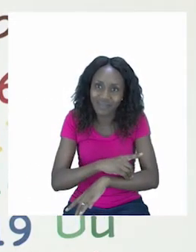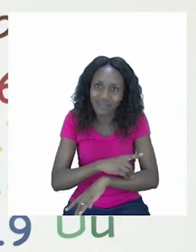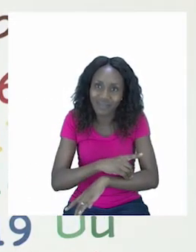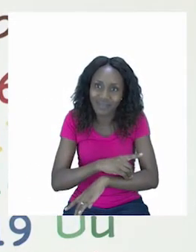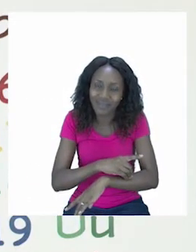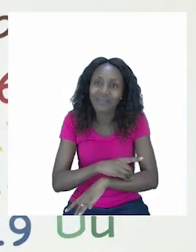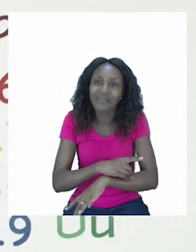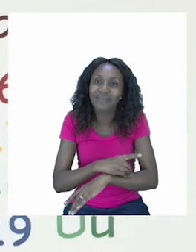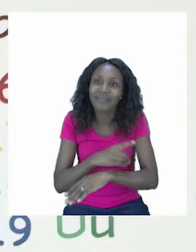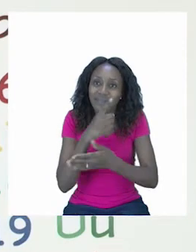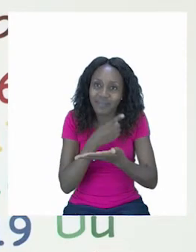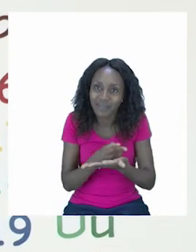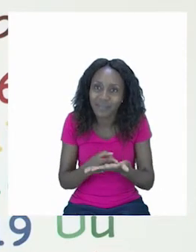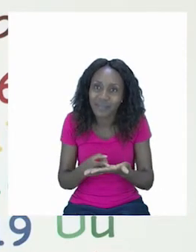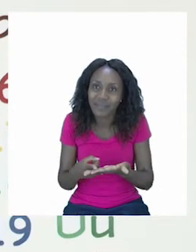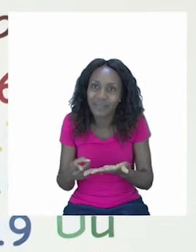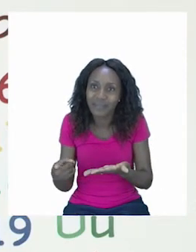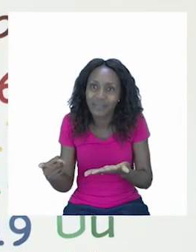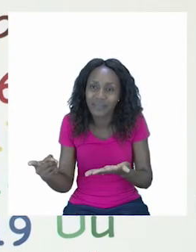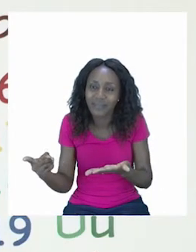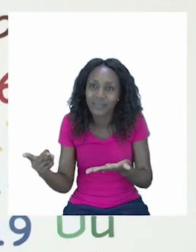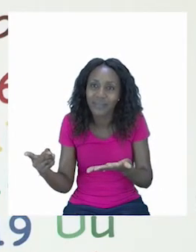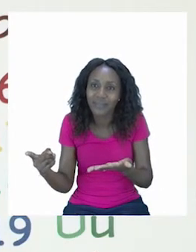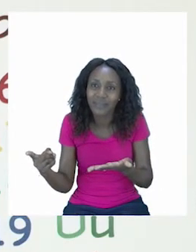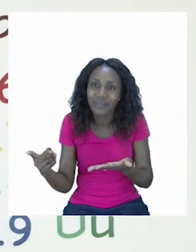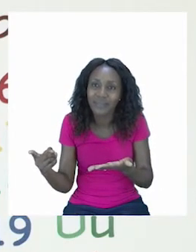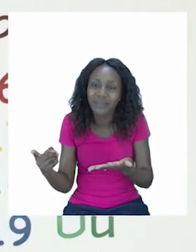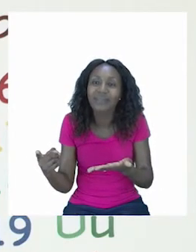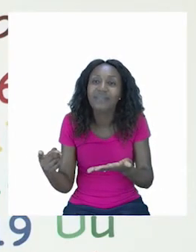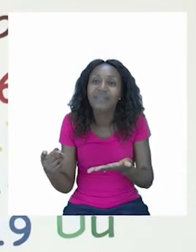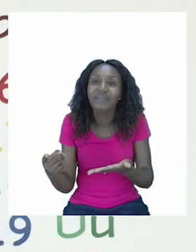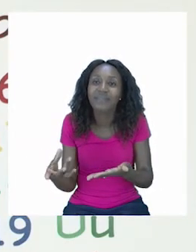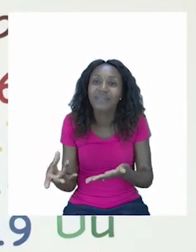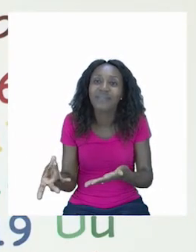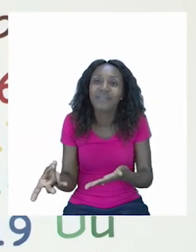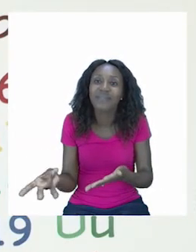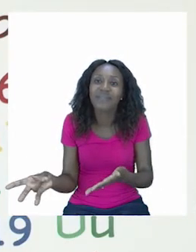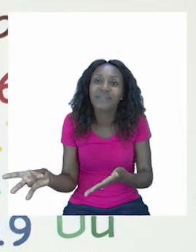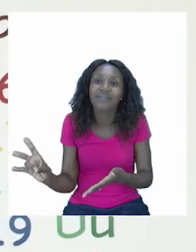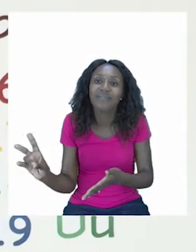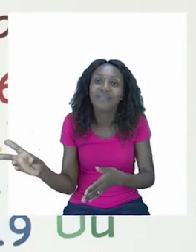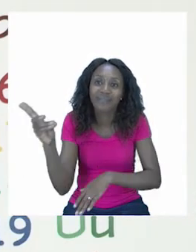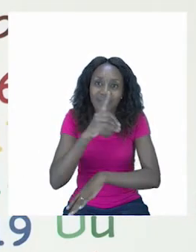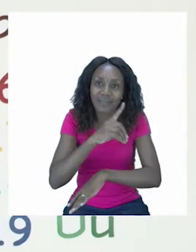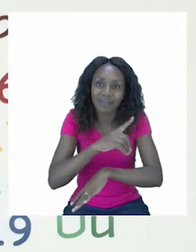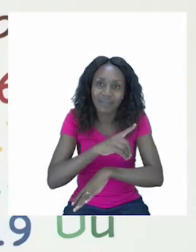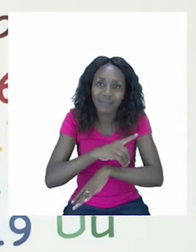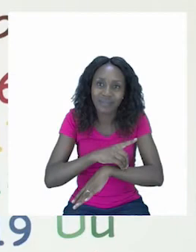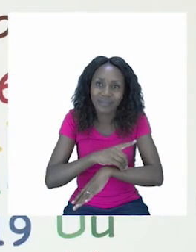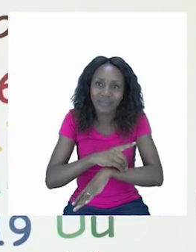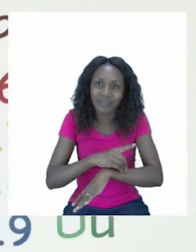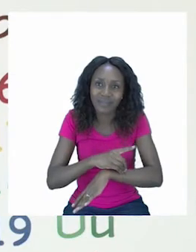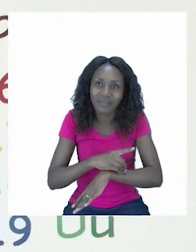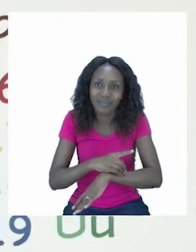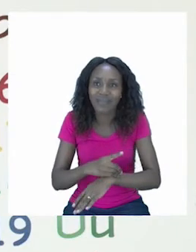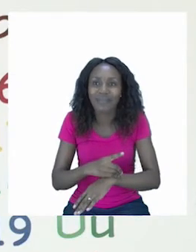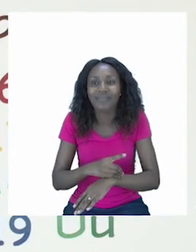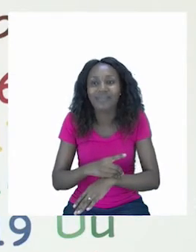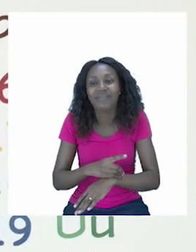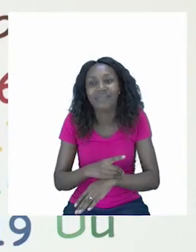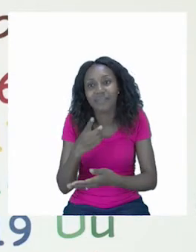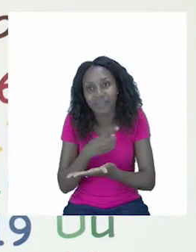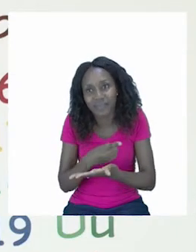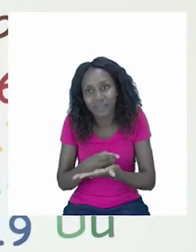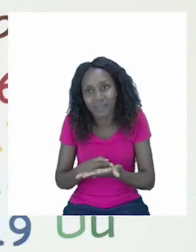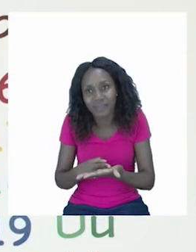7 days in a week. There are 7 days, there are 7